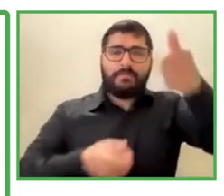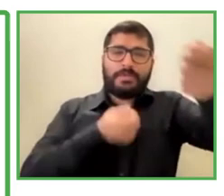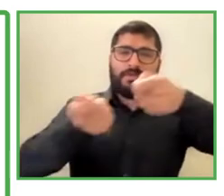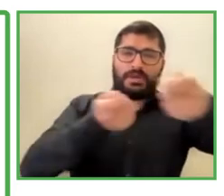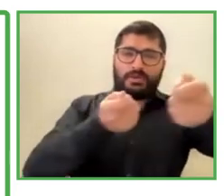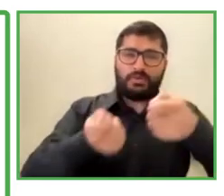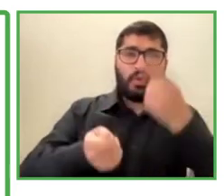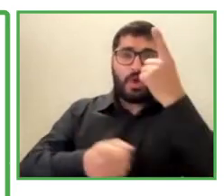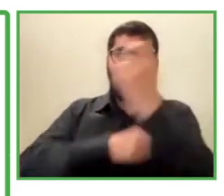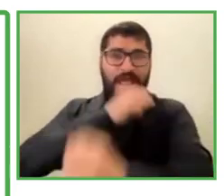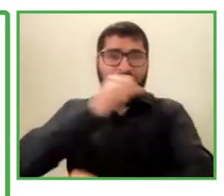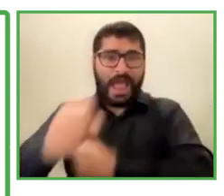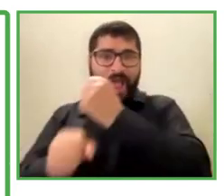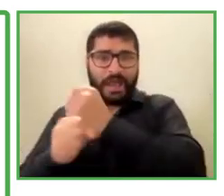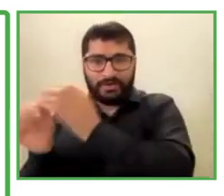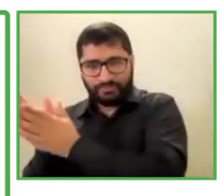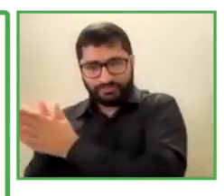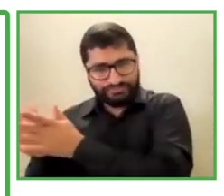year of study,